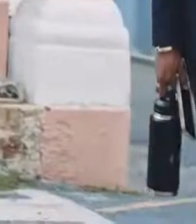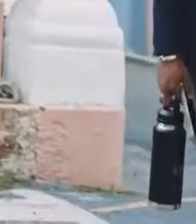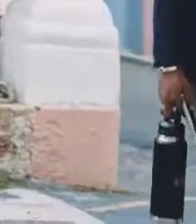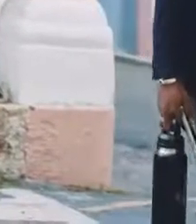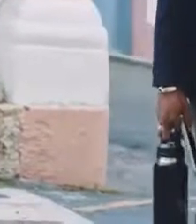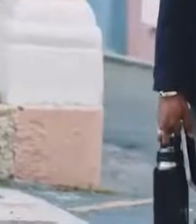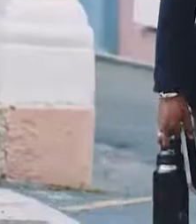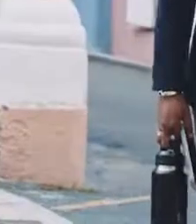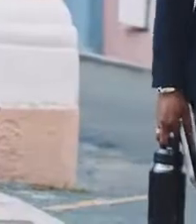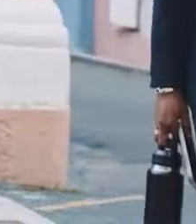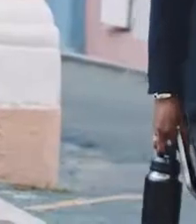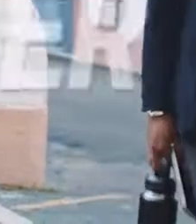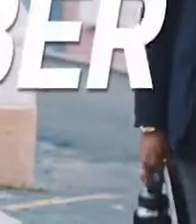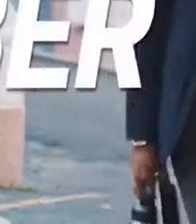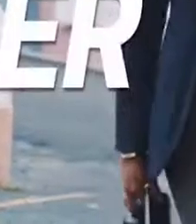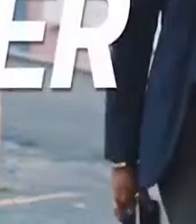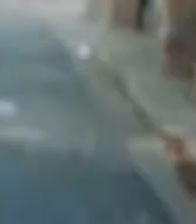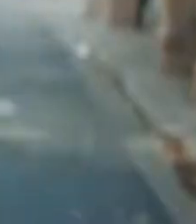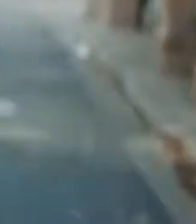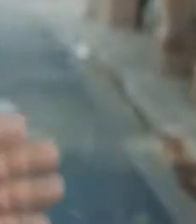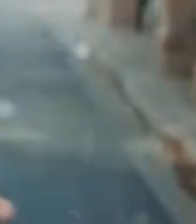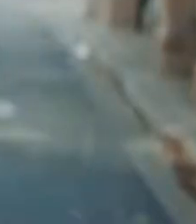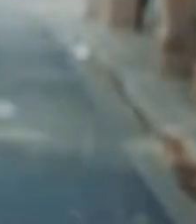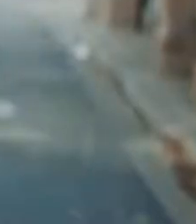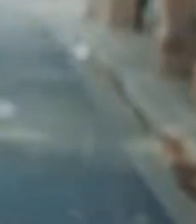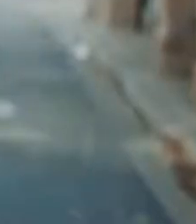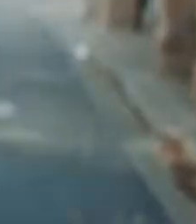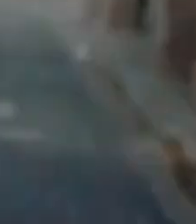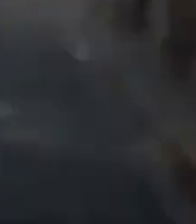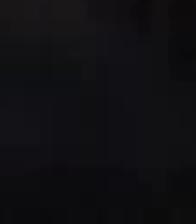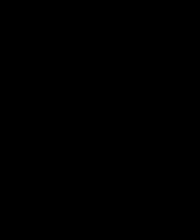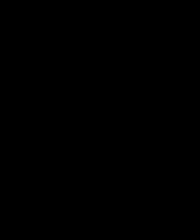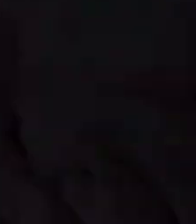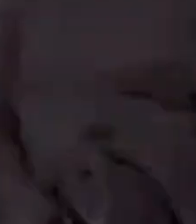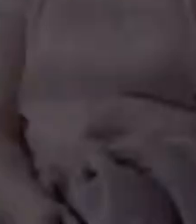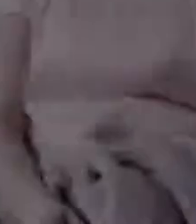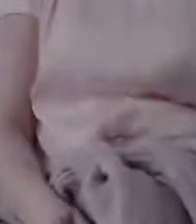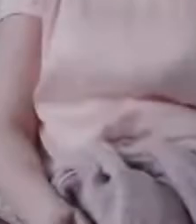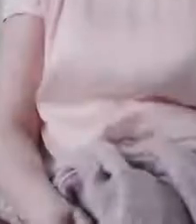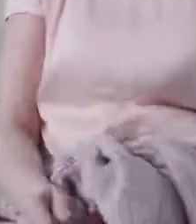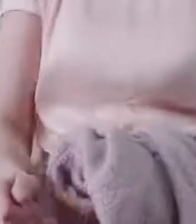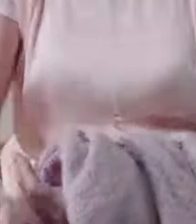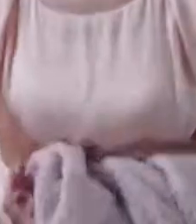your name, your age, and your phone number. That's it. No ID needed.